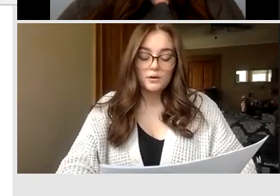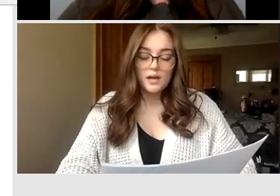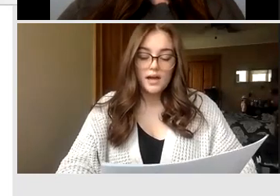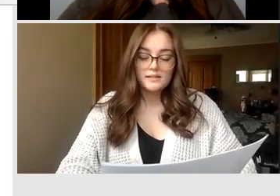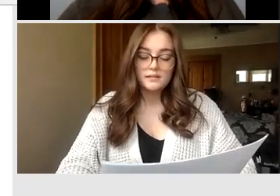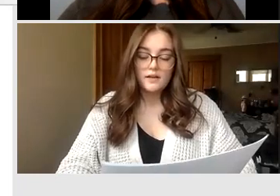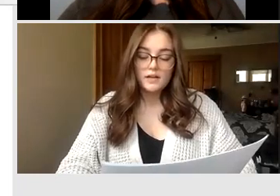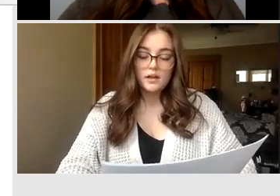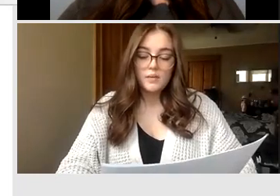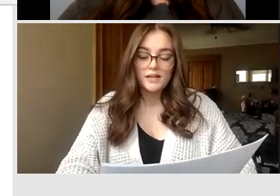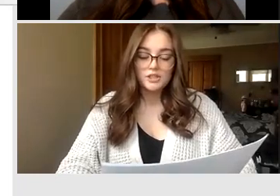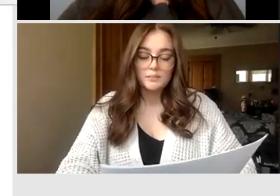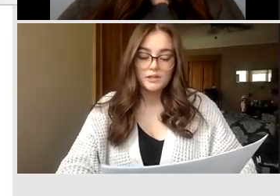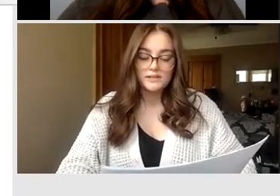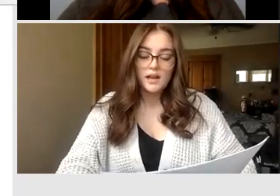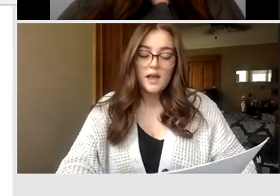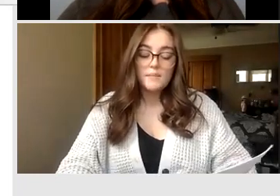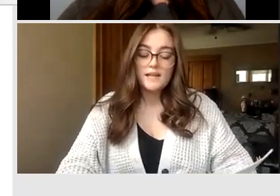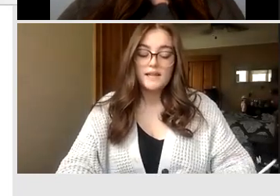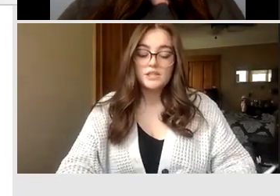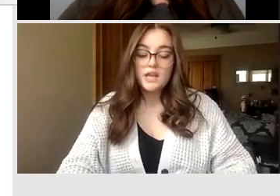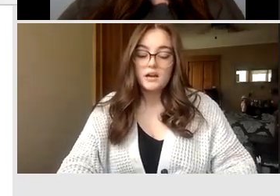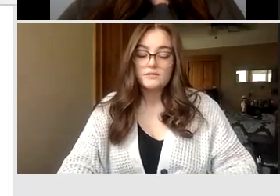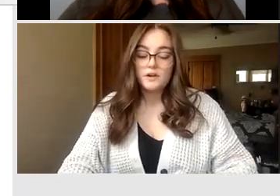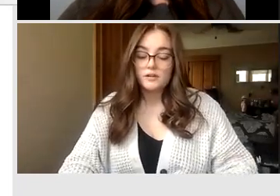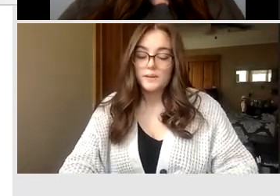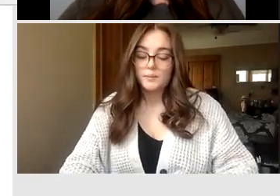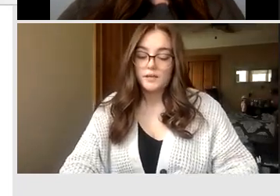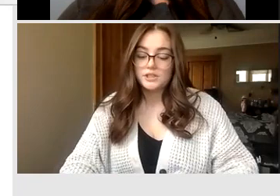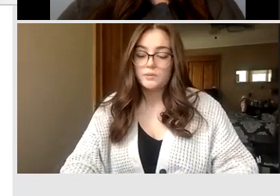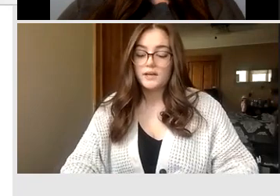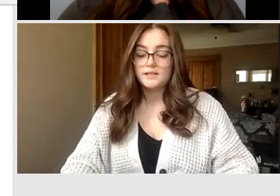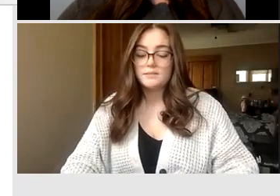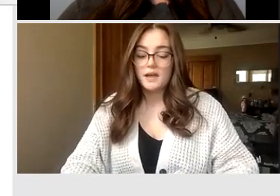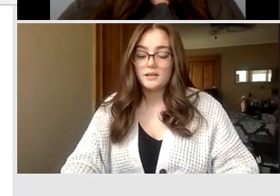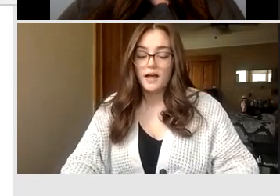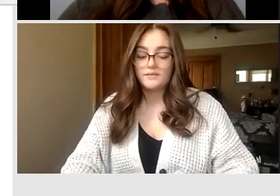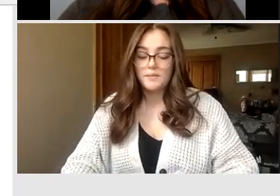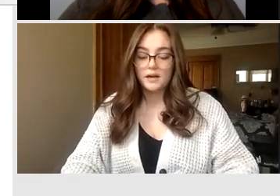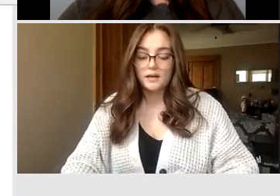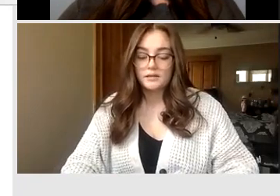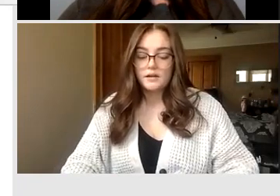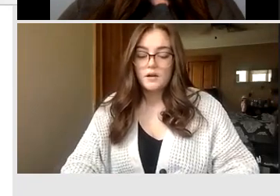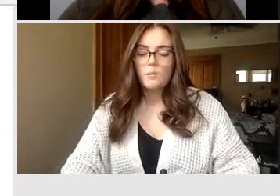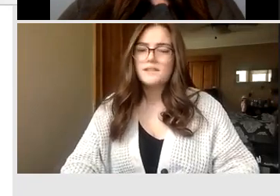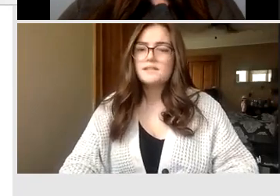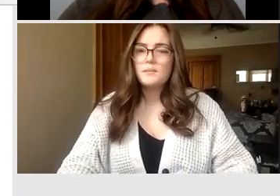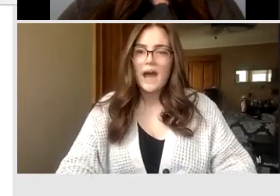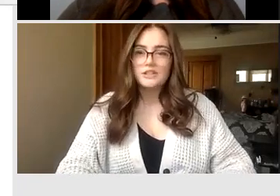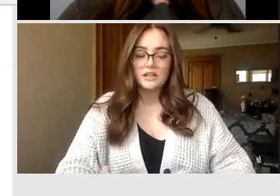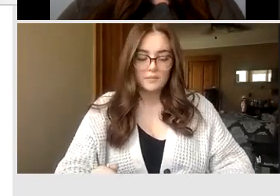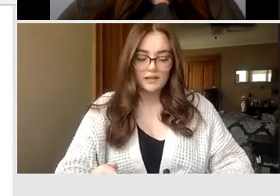been known as a loving, compassionate person, meaning that she cared for other people and she wanted to make their lives better. What